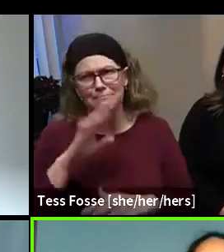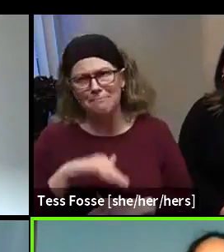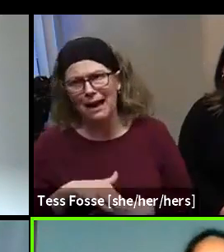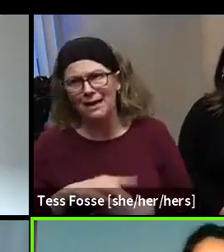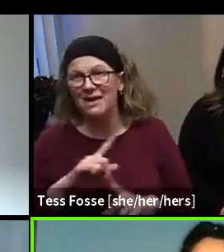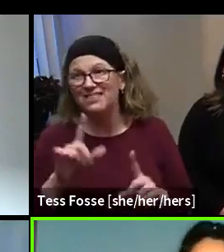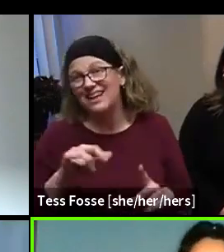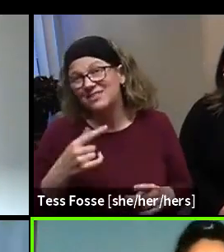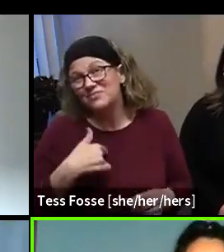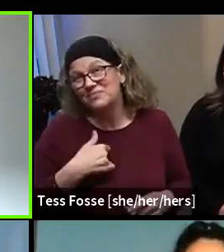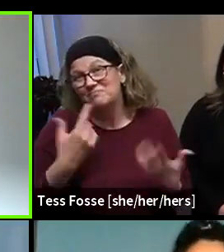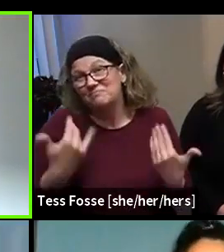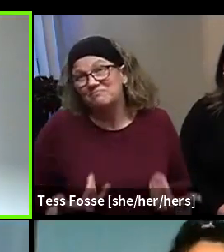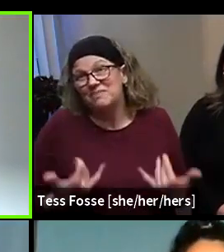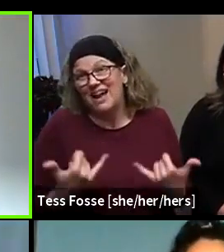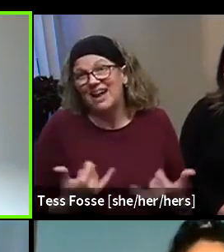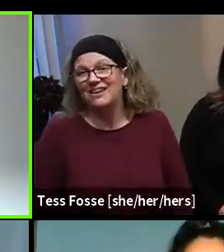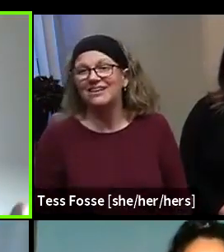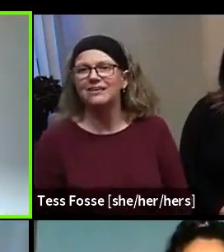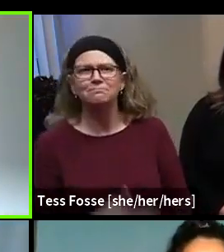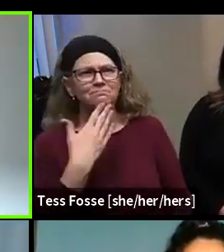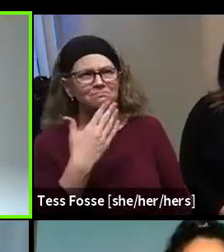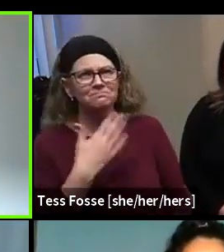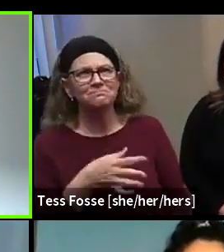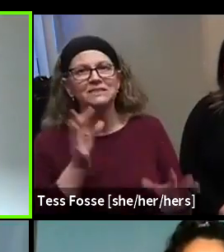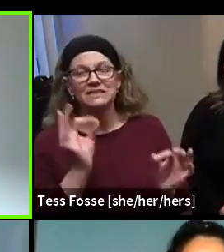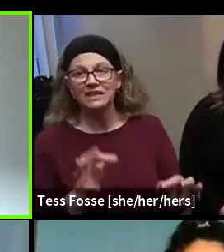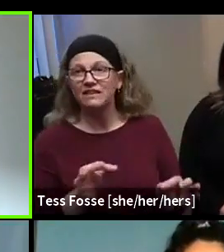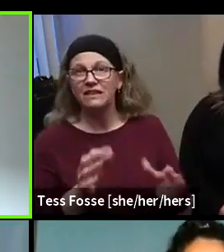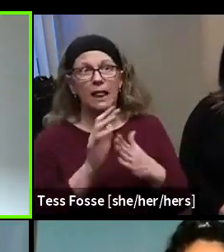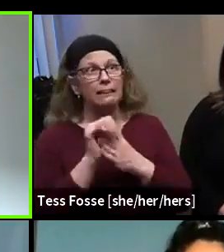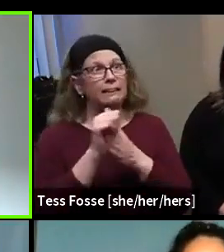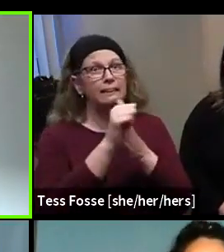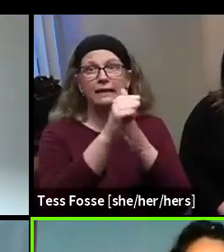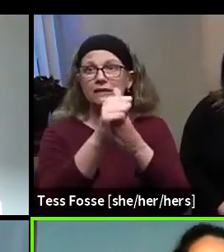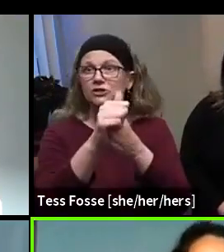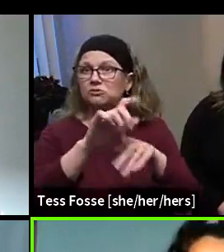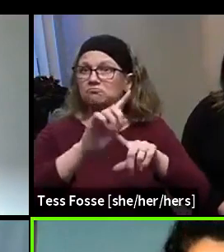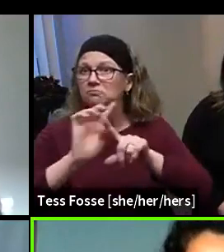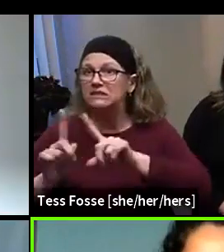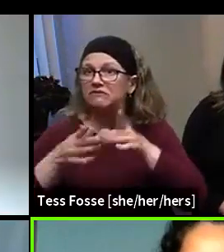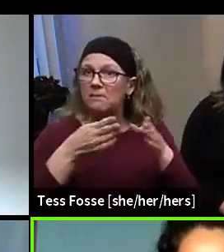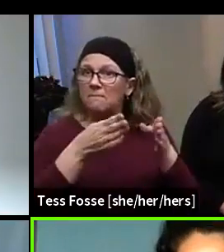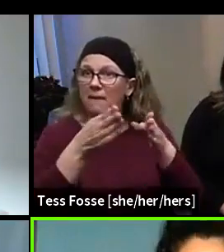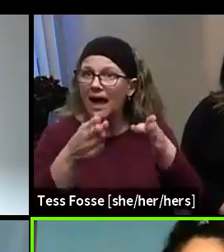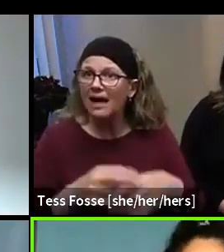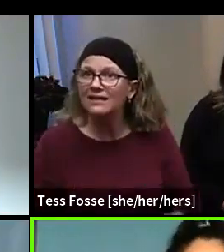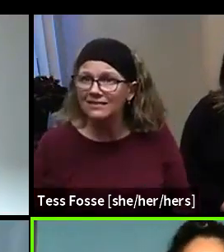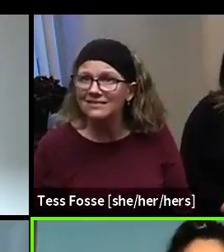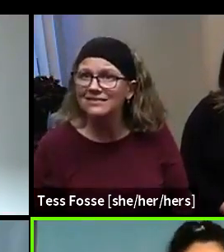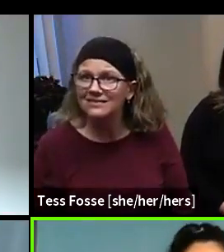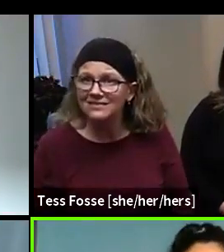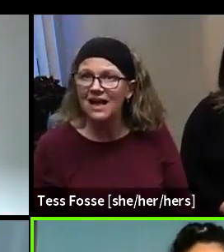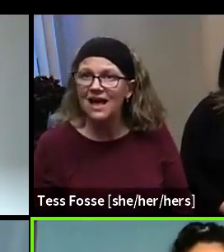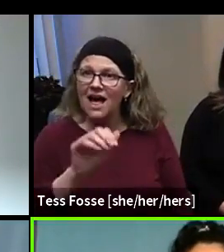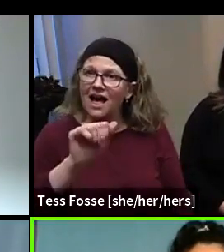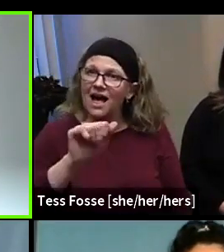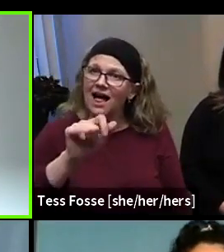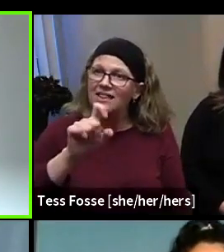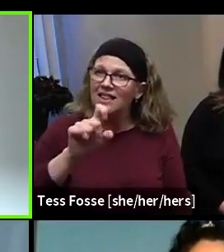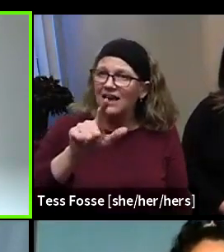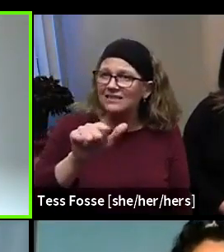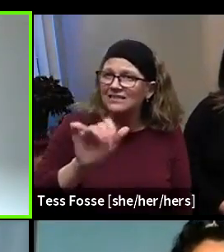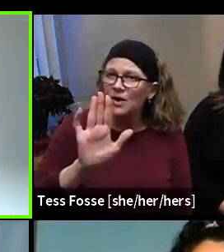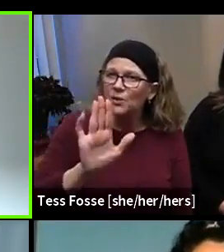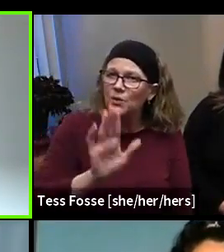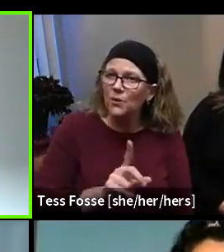where I'm at. Okay, thank you. So it definitely leads into different pathways. This is great. Yeah. Alexa, what do